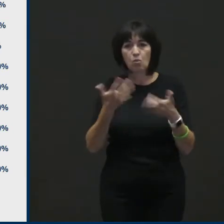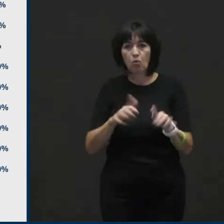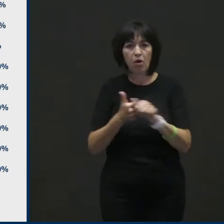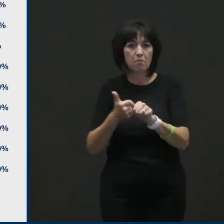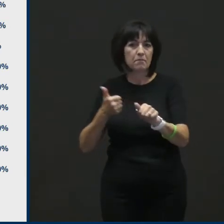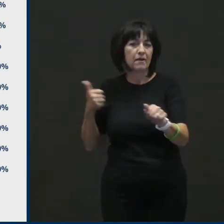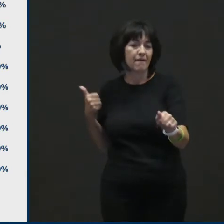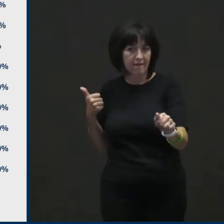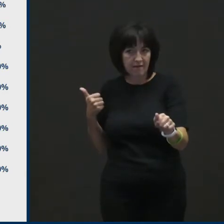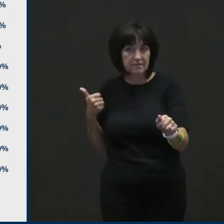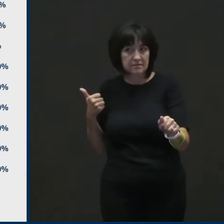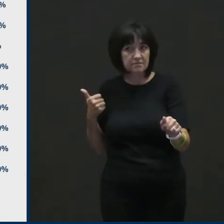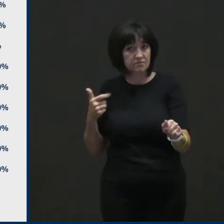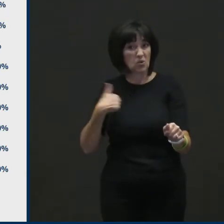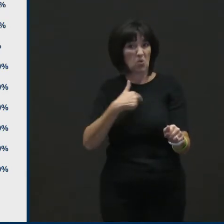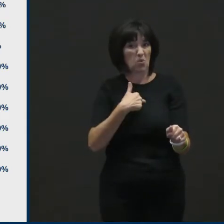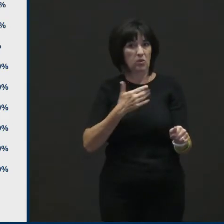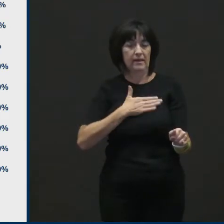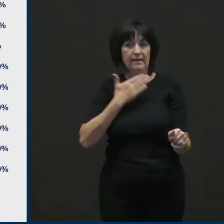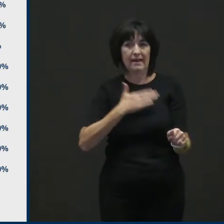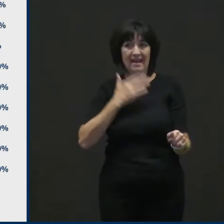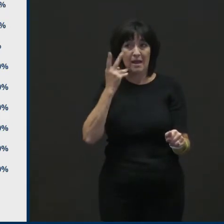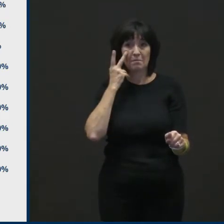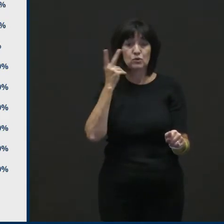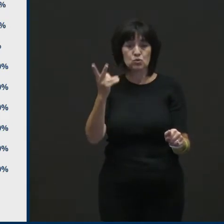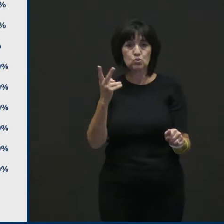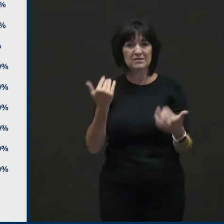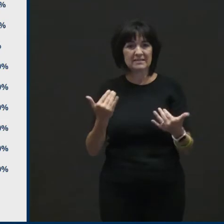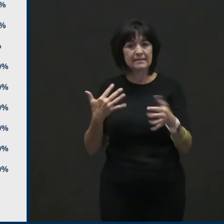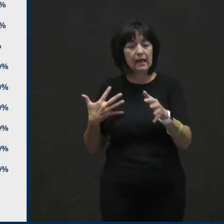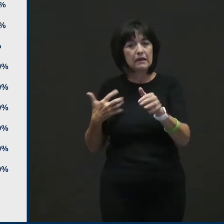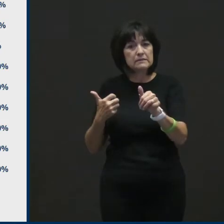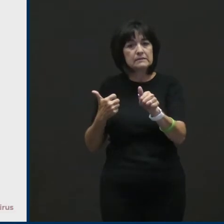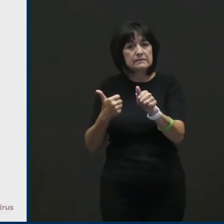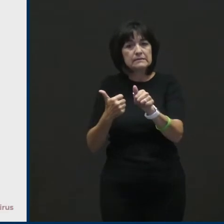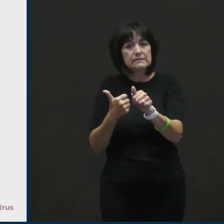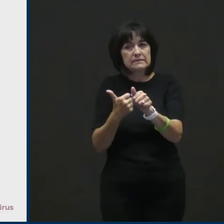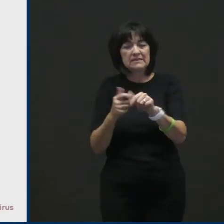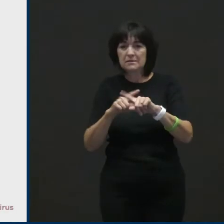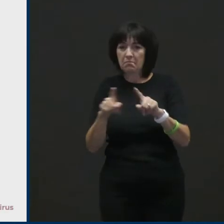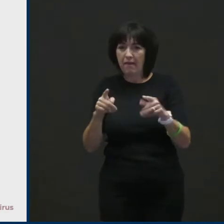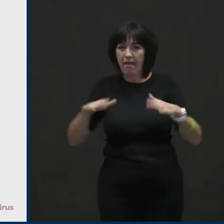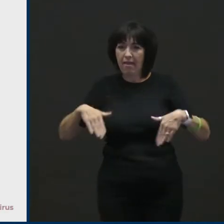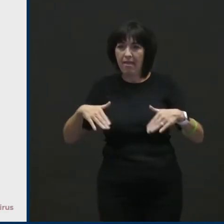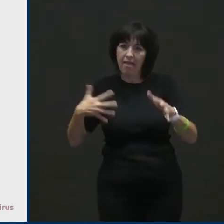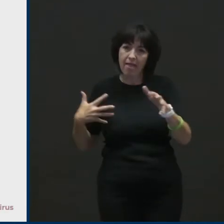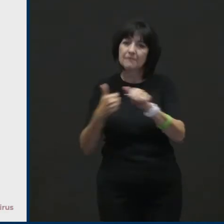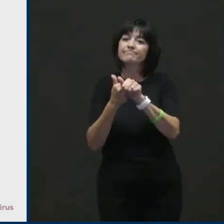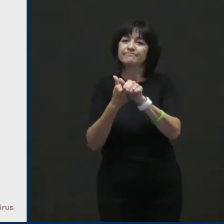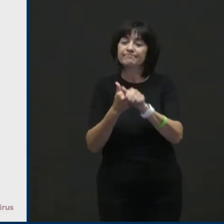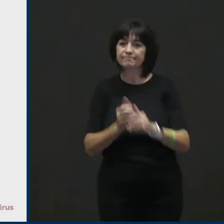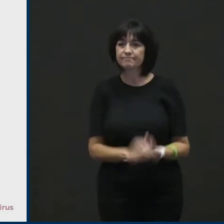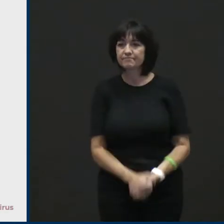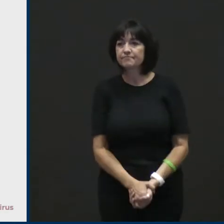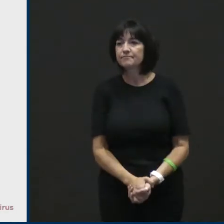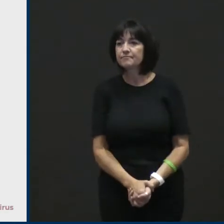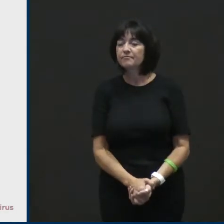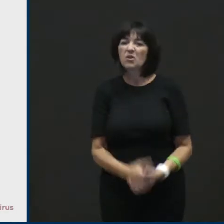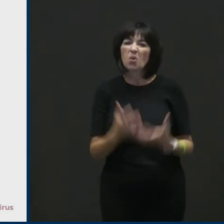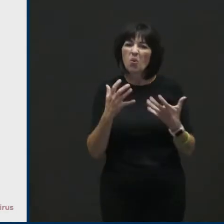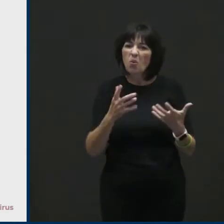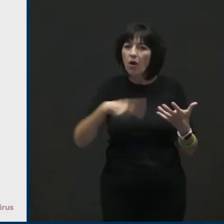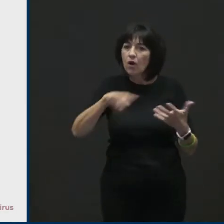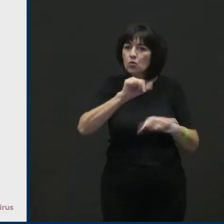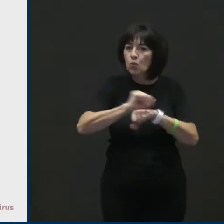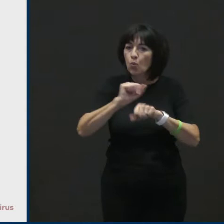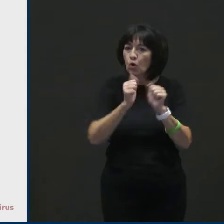rebound. And let's continue this trend together. I also want to touch base on management